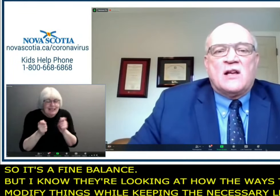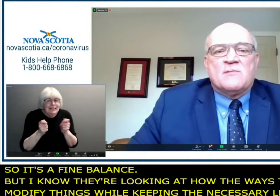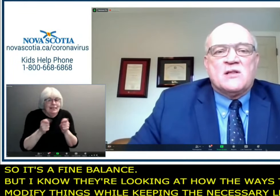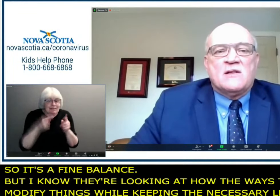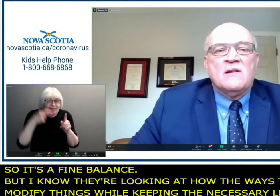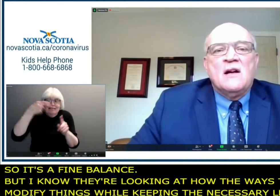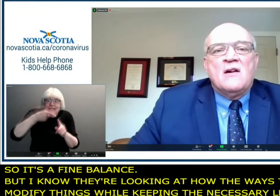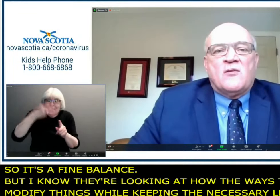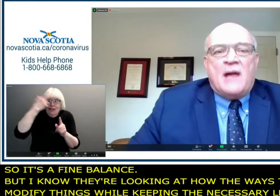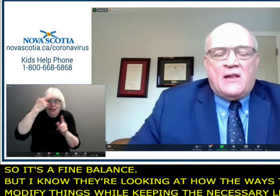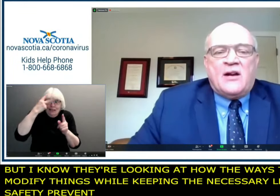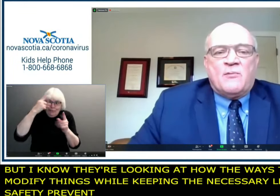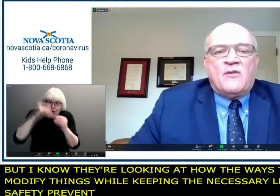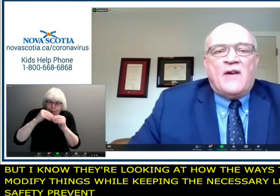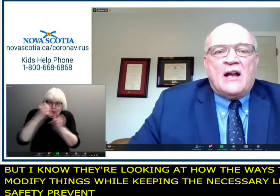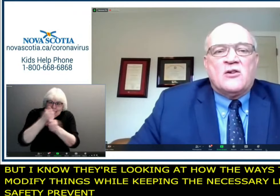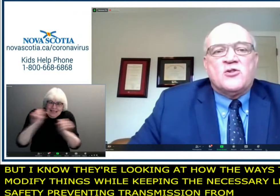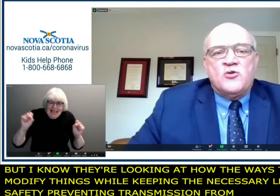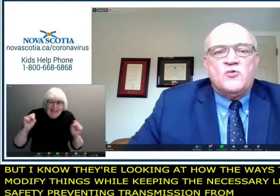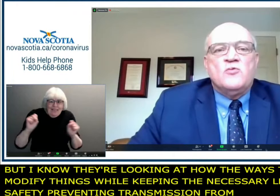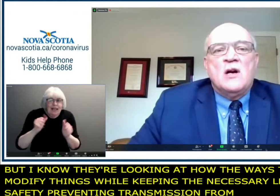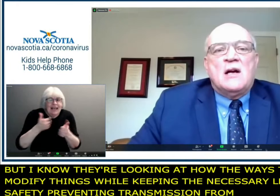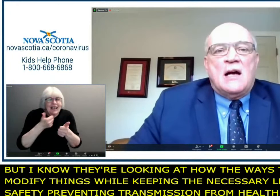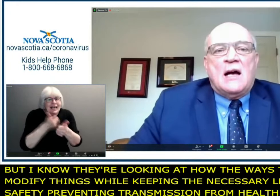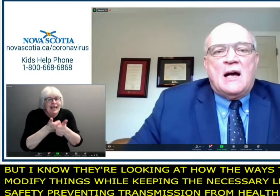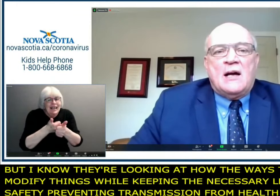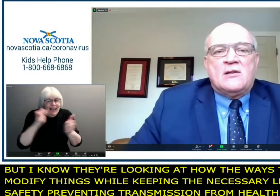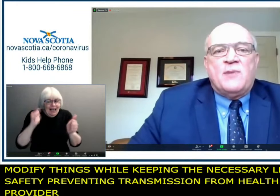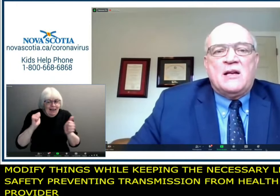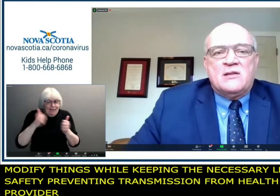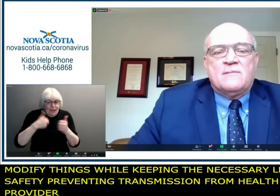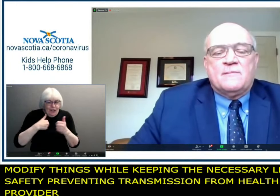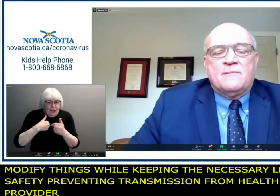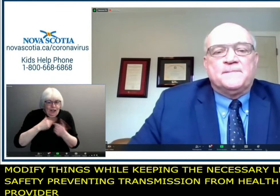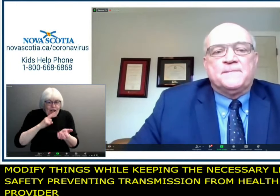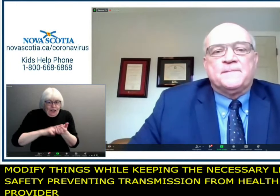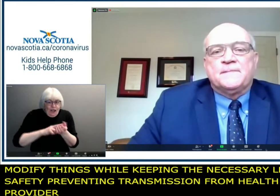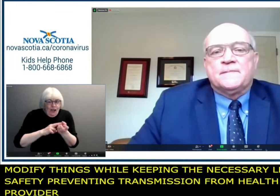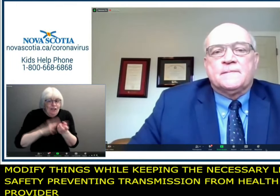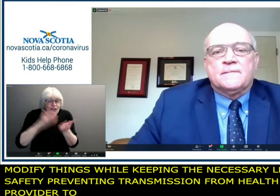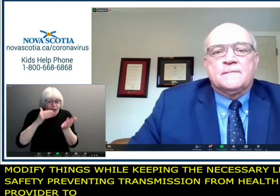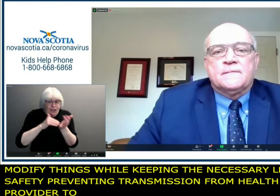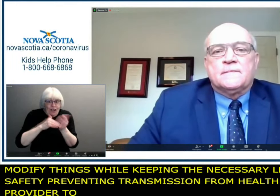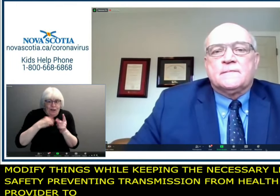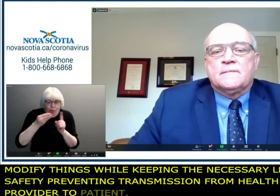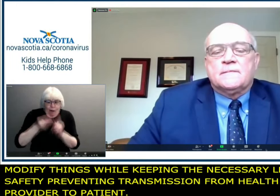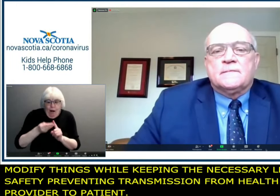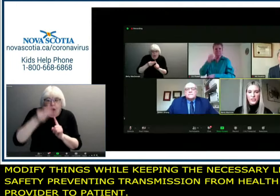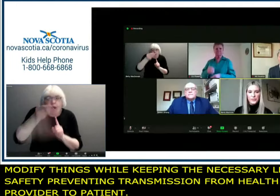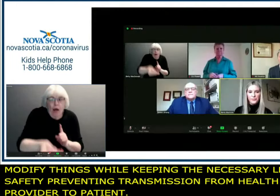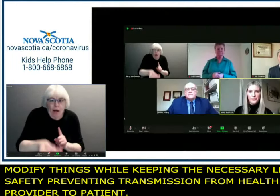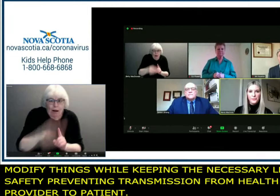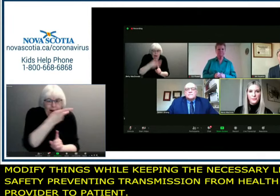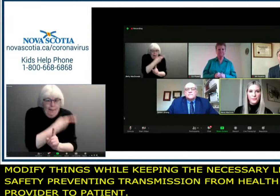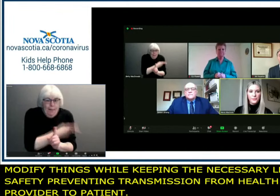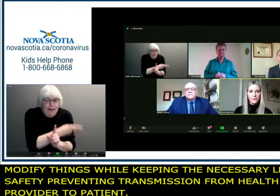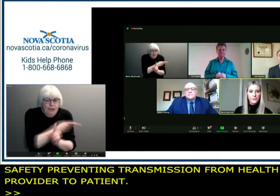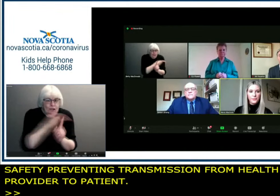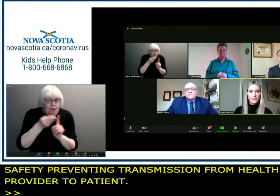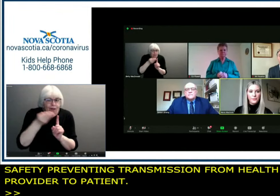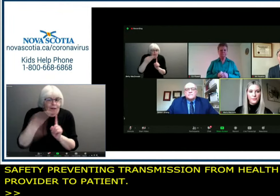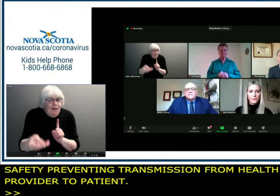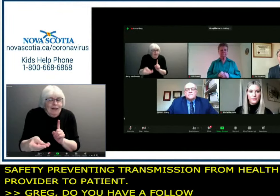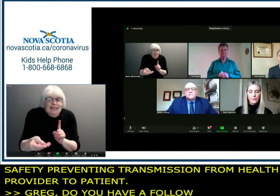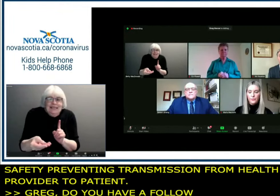preventing transmission from healthcare provider to patient. Greg, do you have a follow-up question? I